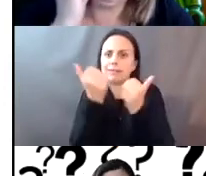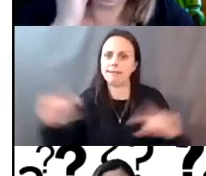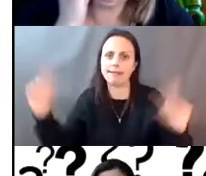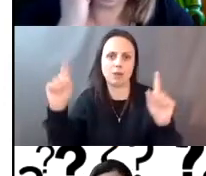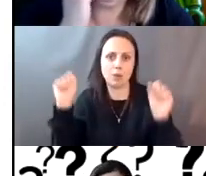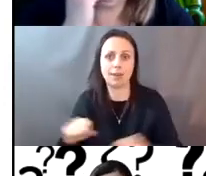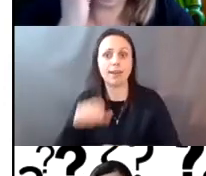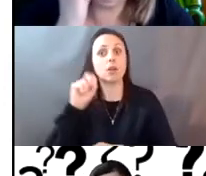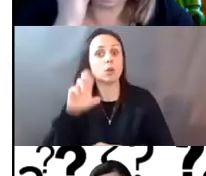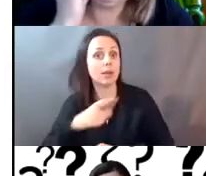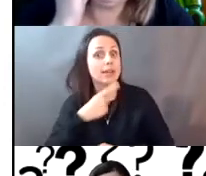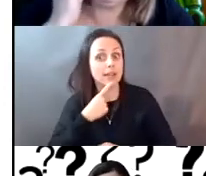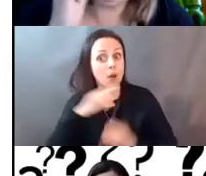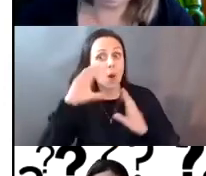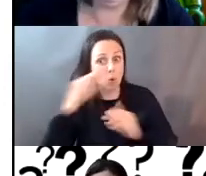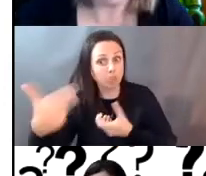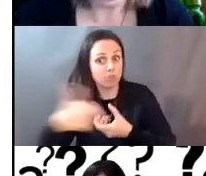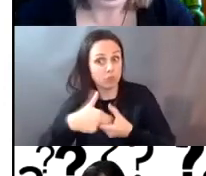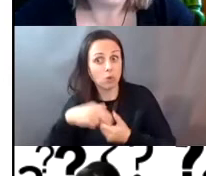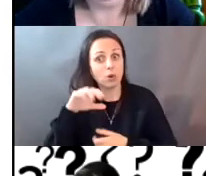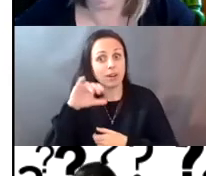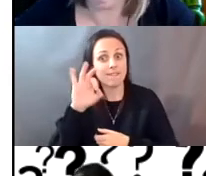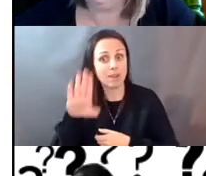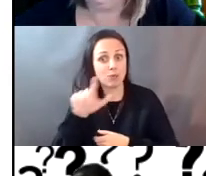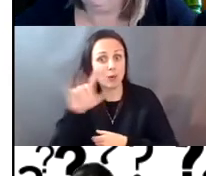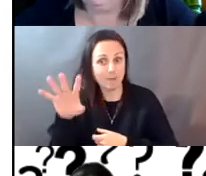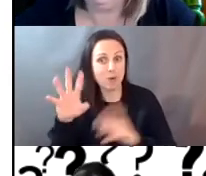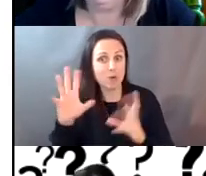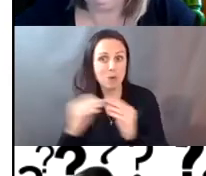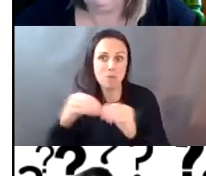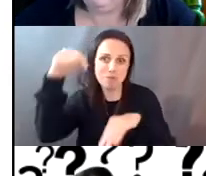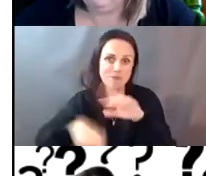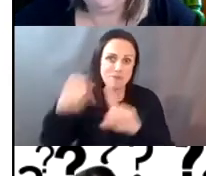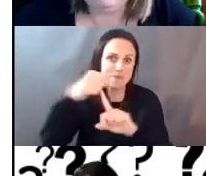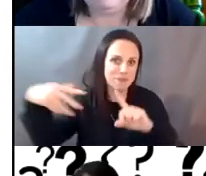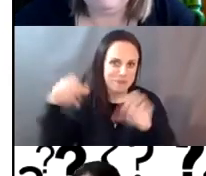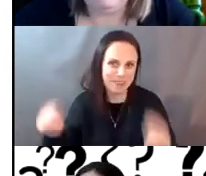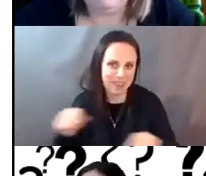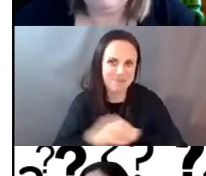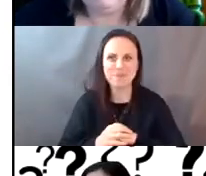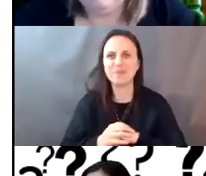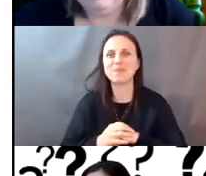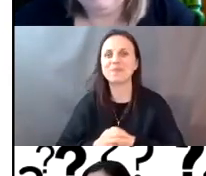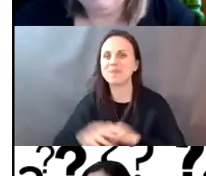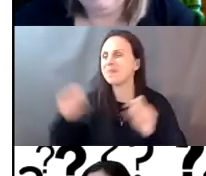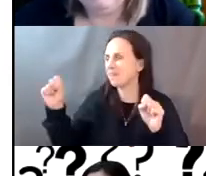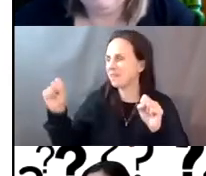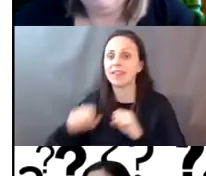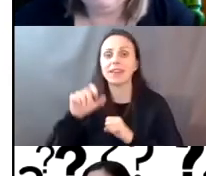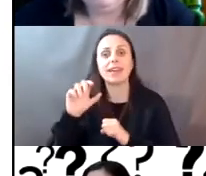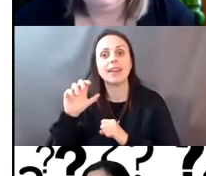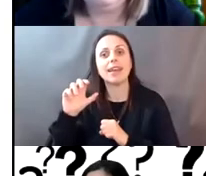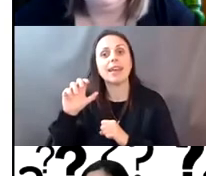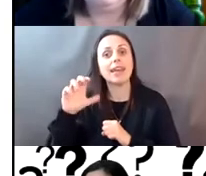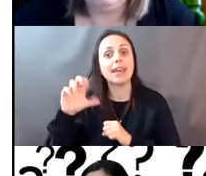And we hope you come to the 24th session where there you go. Even further into that question, we go deeper. Yes. Terry is requesting